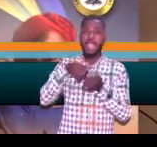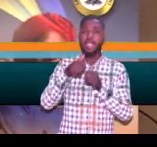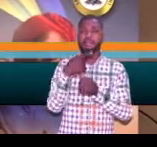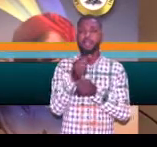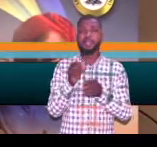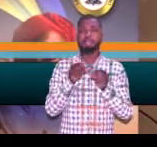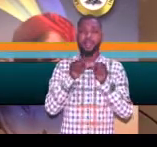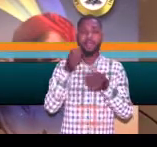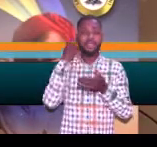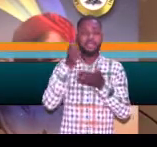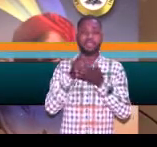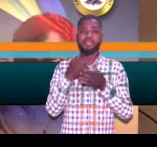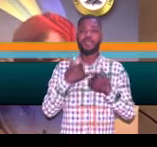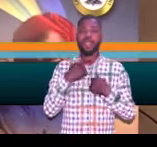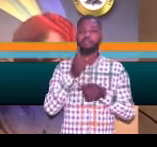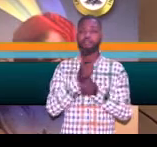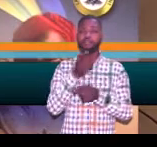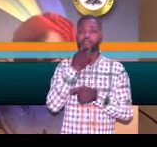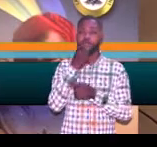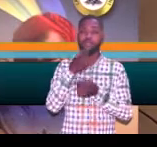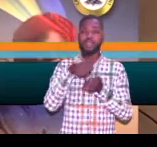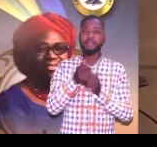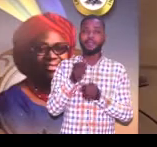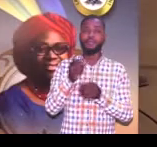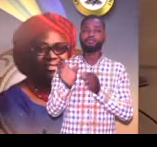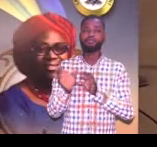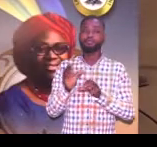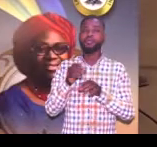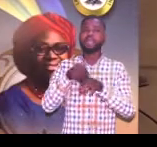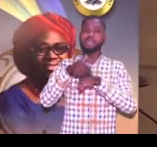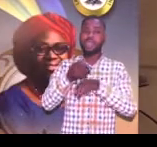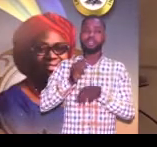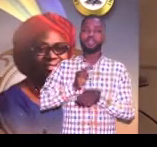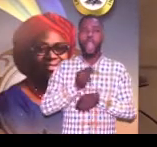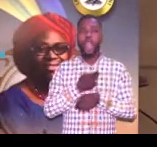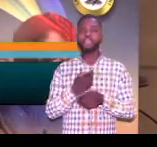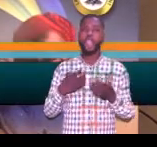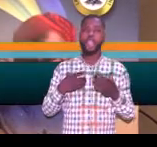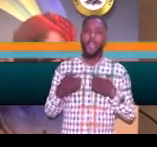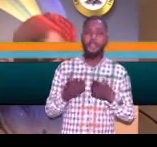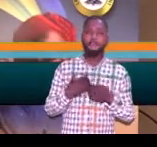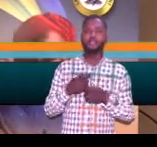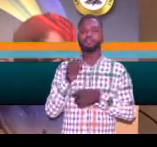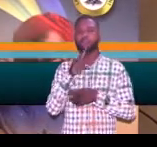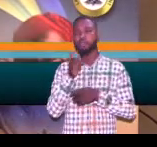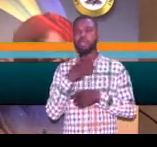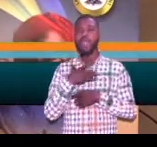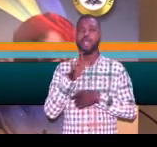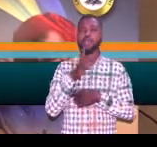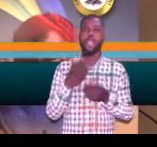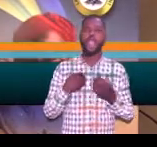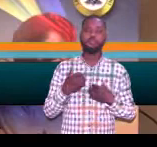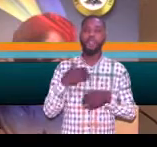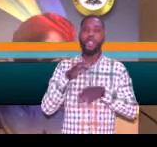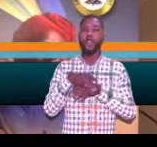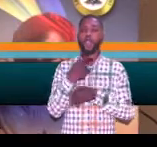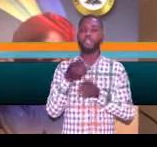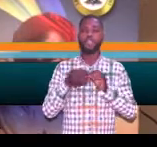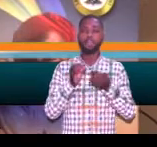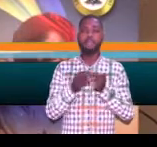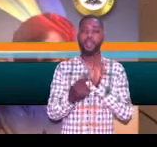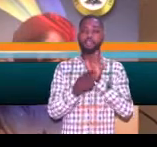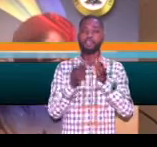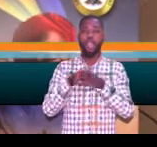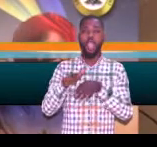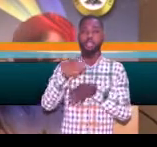the Permanent Secretary has not spoken about? Do send us comments, questions, and all your contributions on the number showing